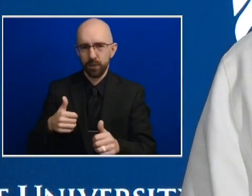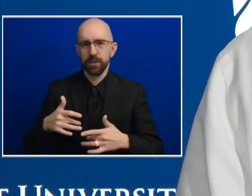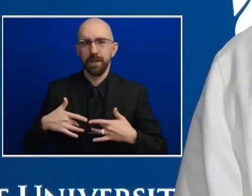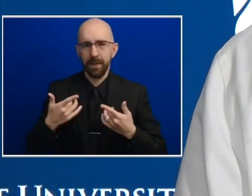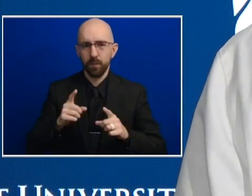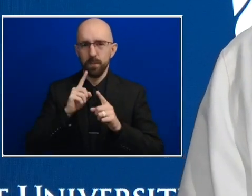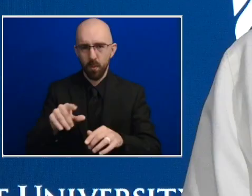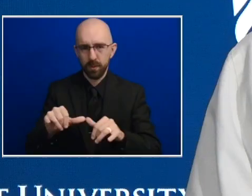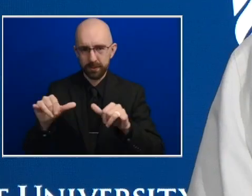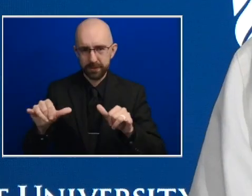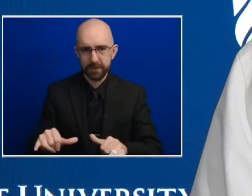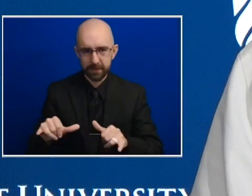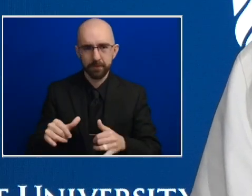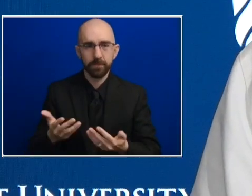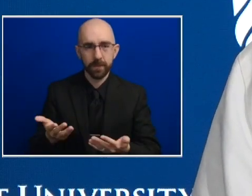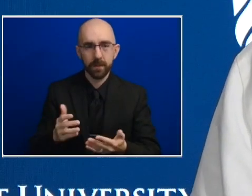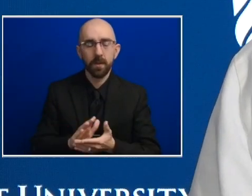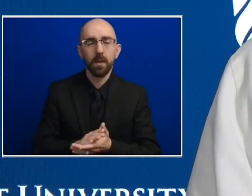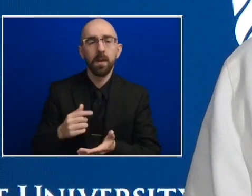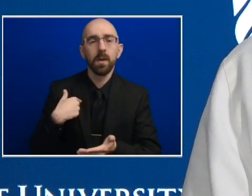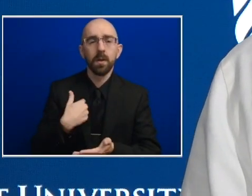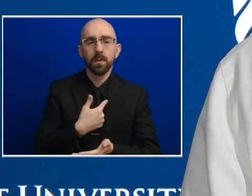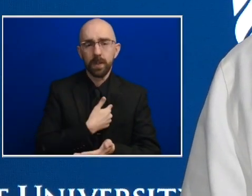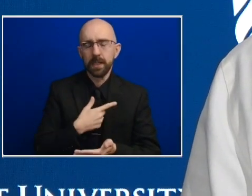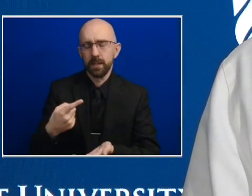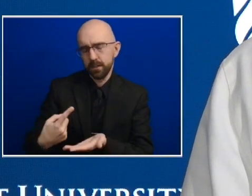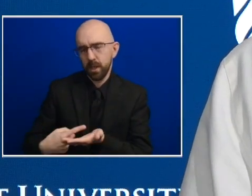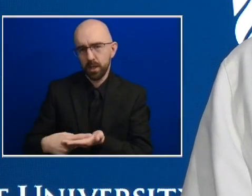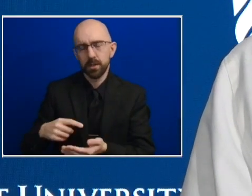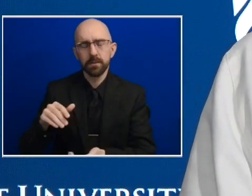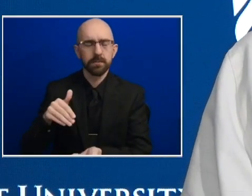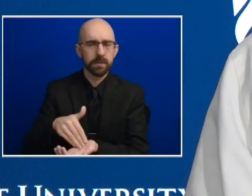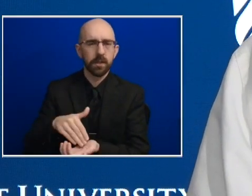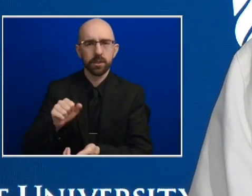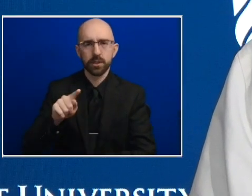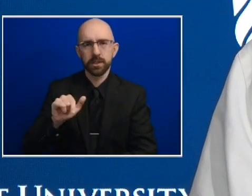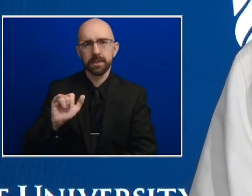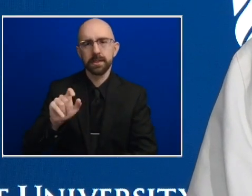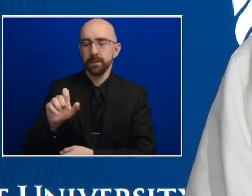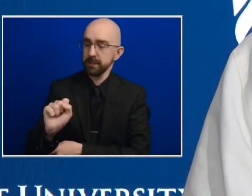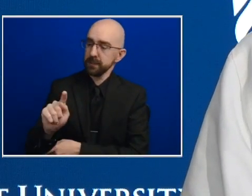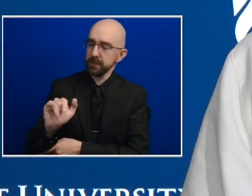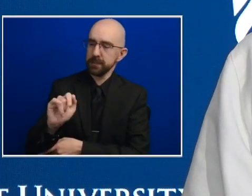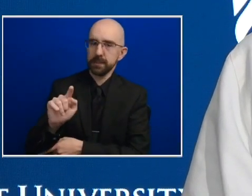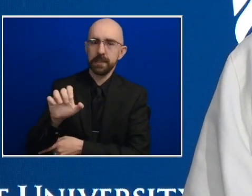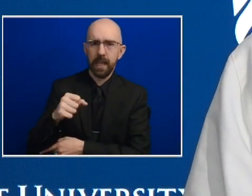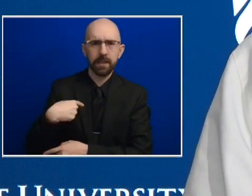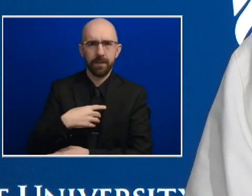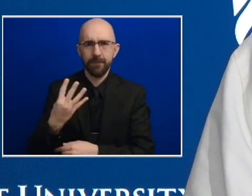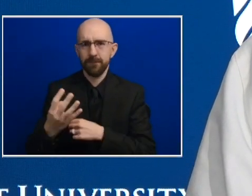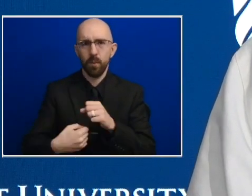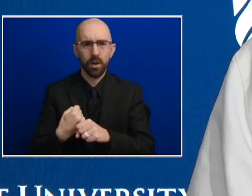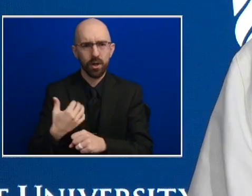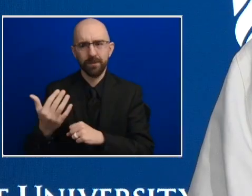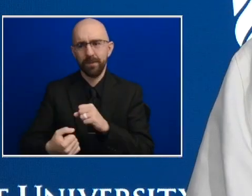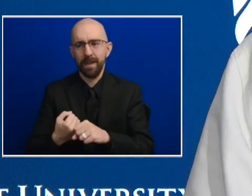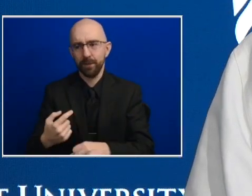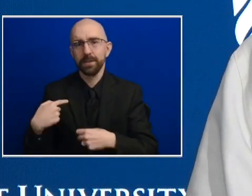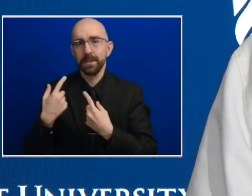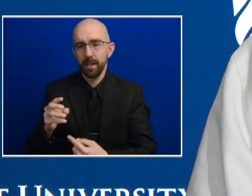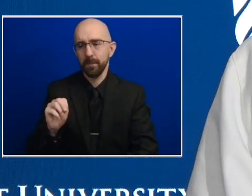have discussed, and Dr. Stites and I have discussed. We have been doing this for the last 4 or 5 years since the mRNA vaccines